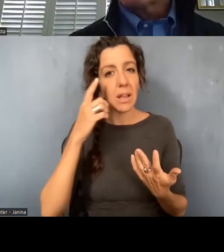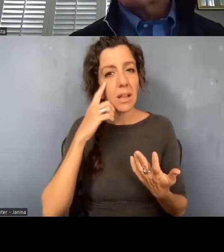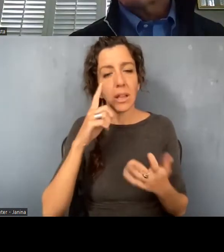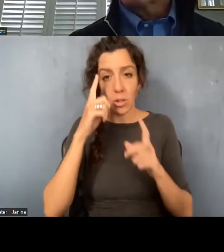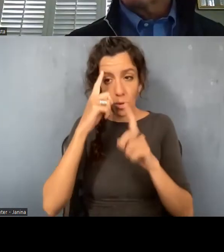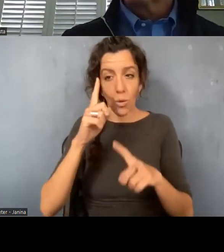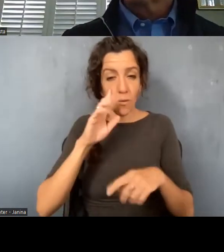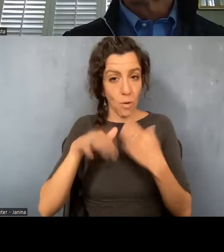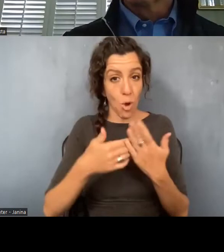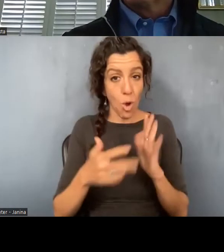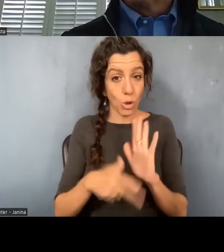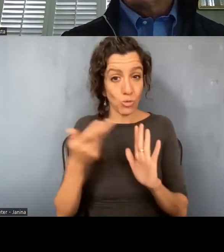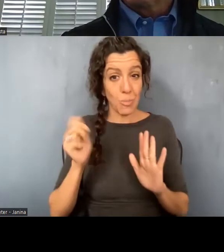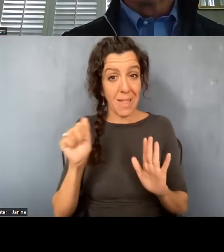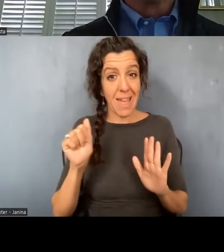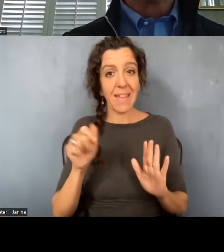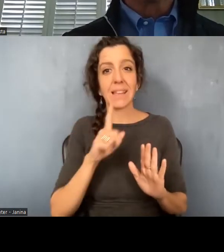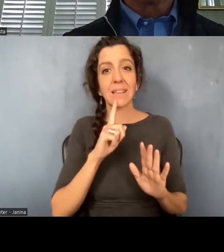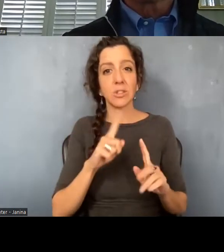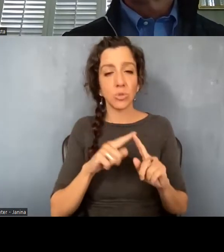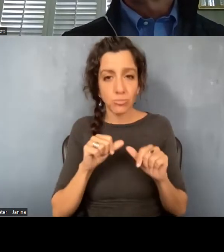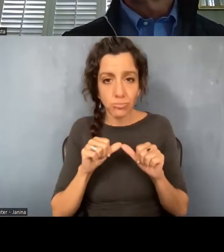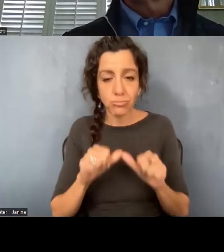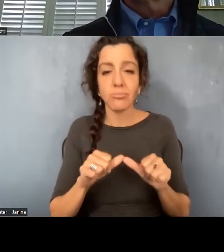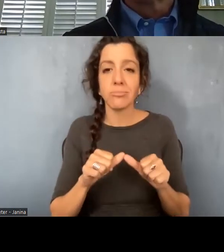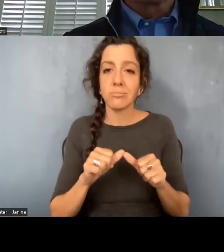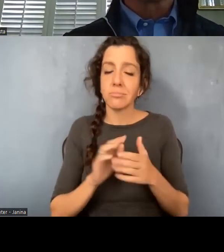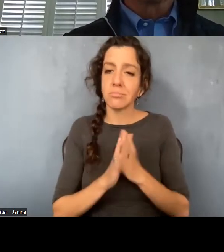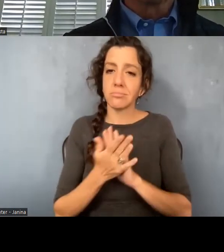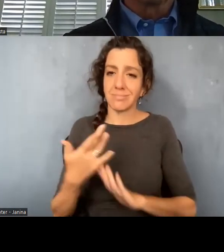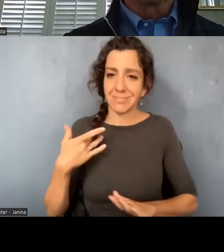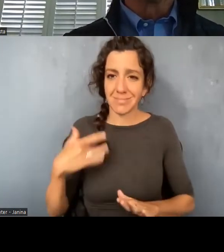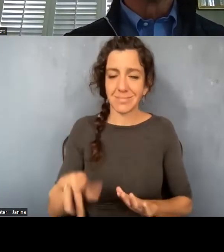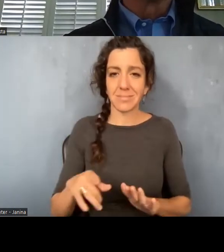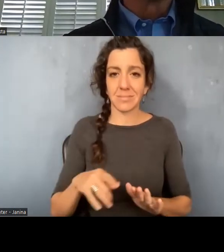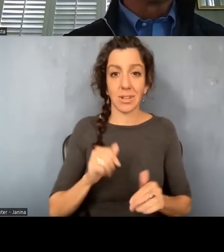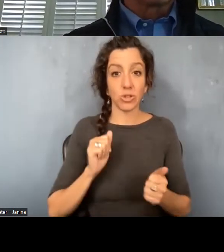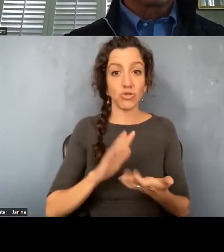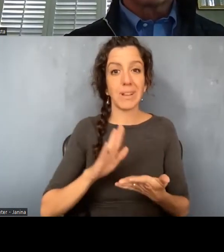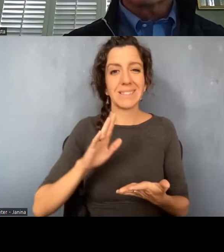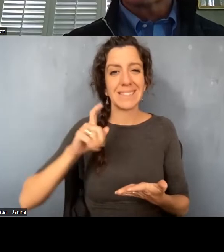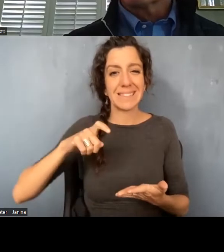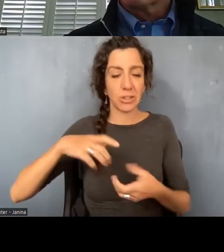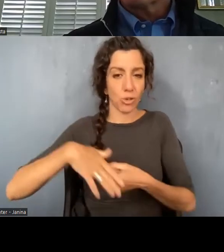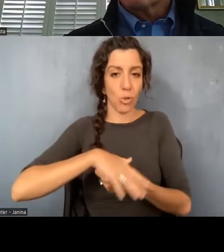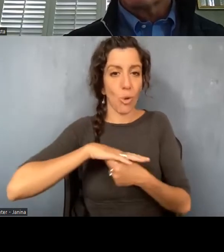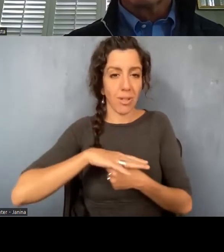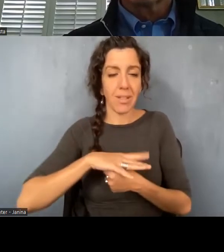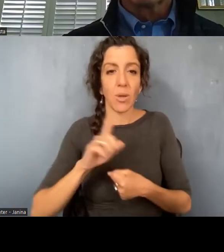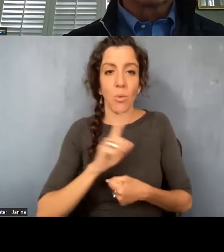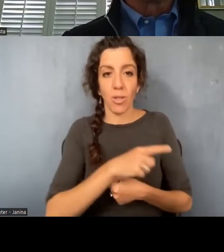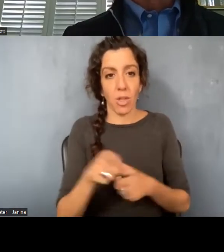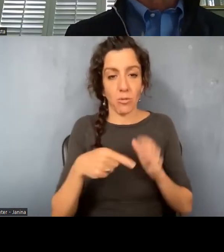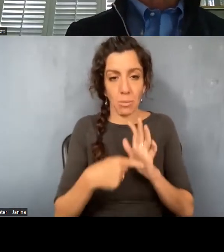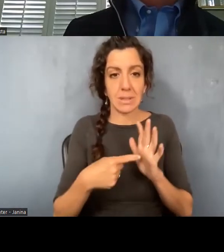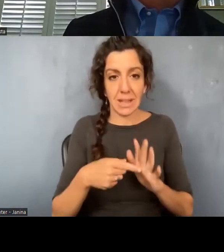AAAs is to begin to really be sensitive and address the needs locally in the service areas they represent. So